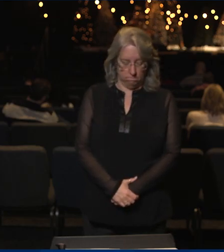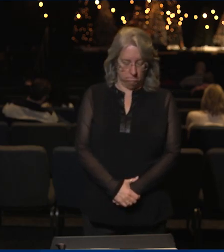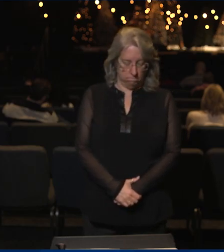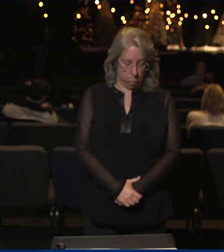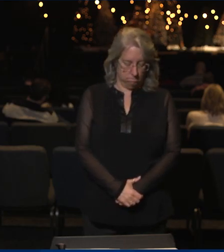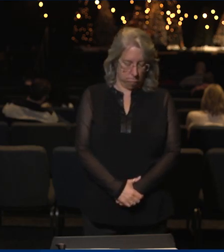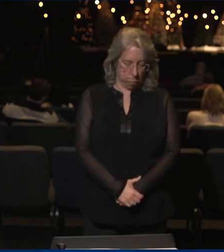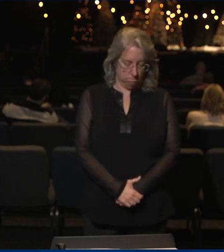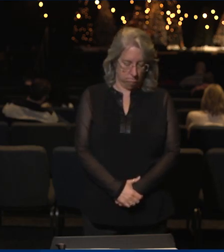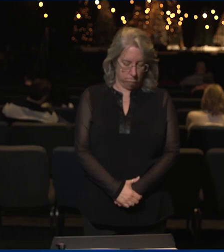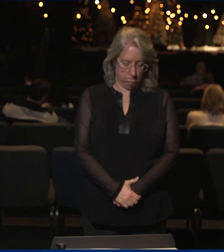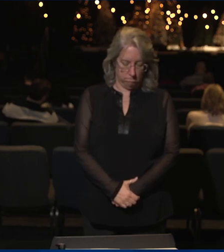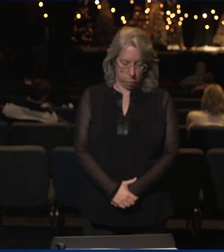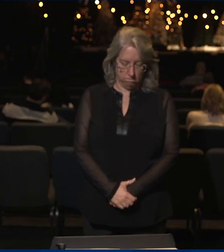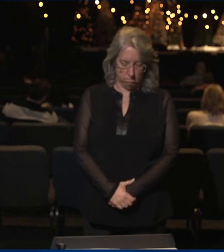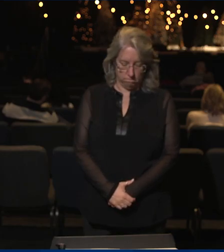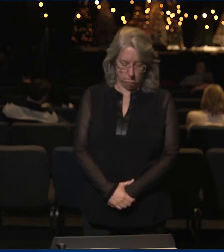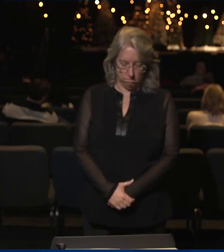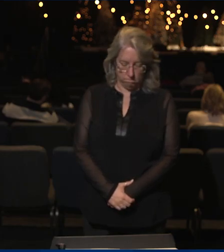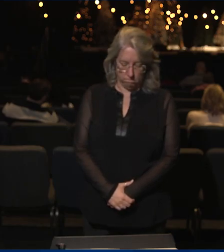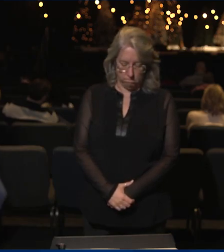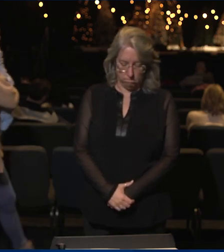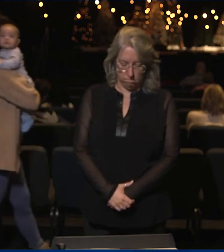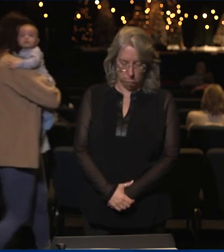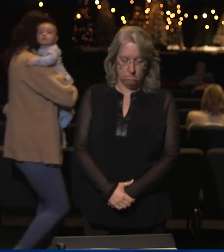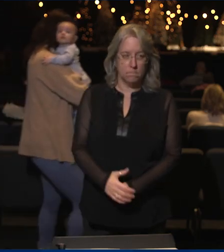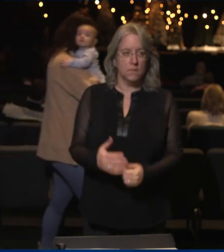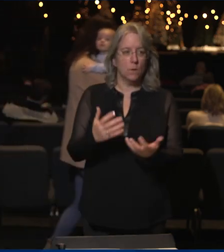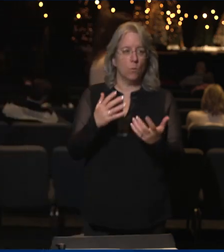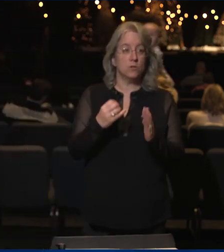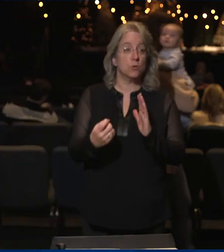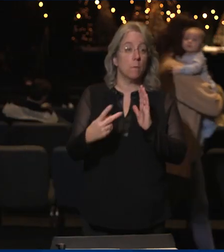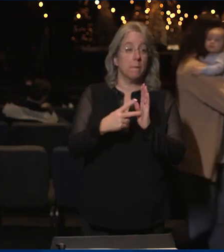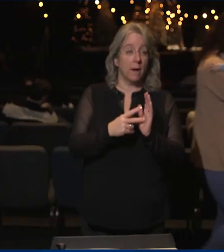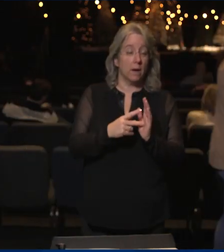And I want you to go back and relive that memory